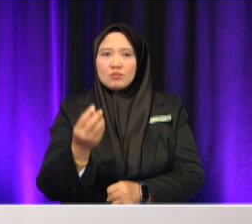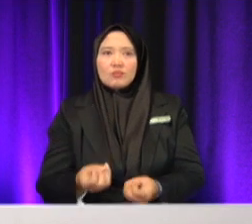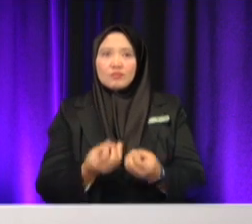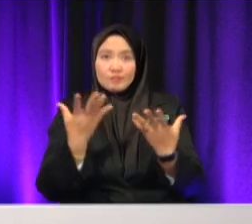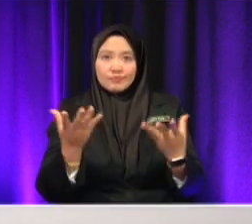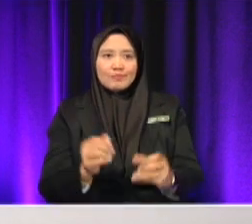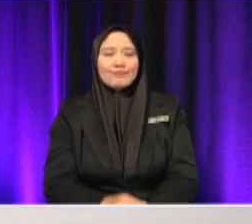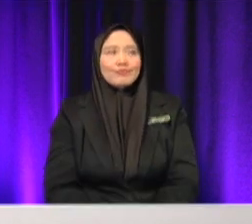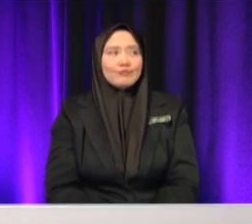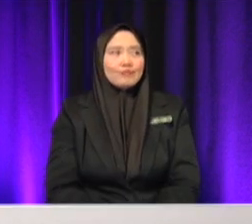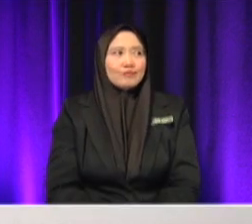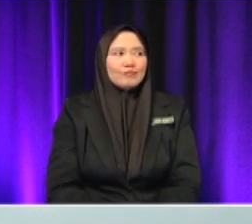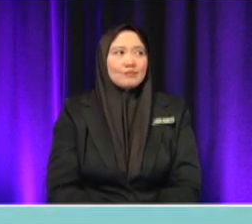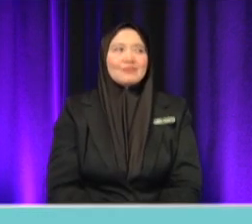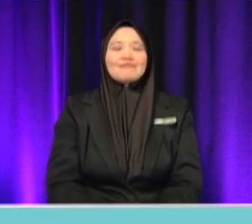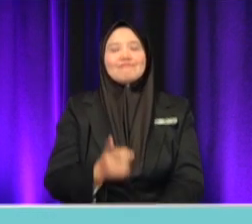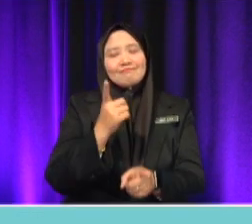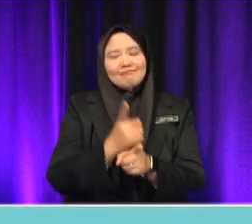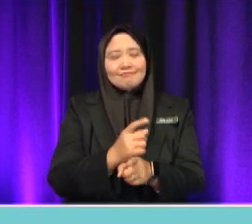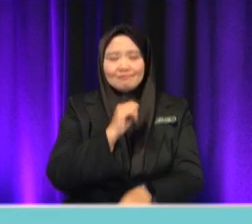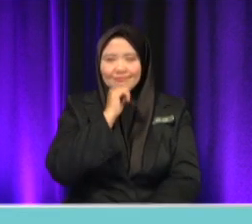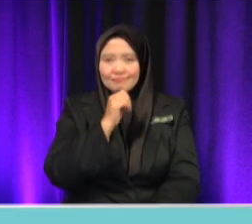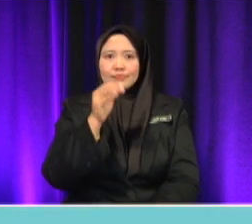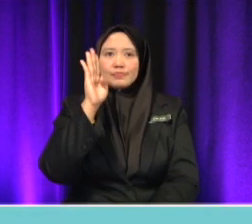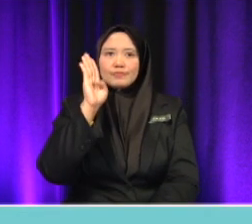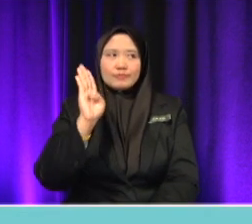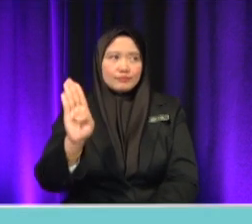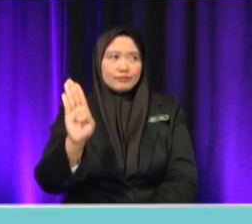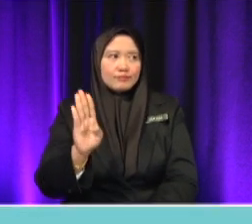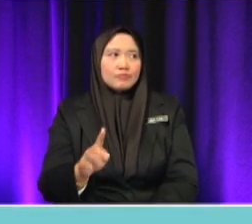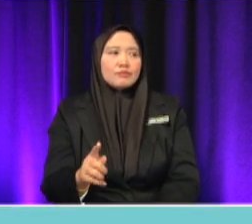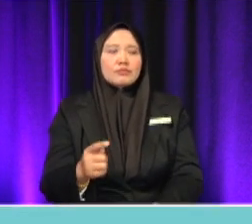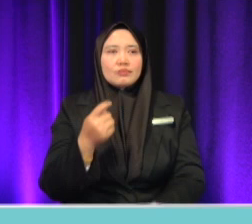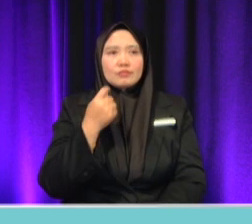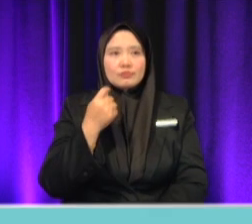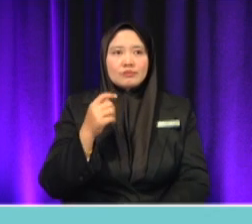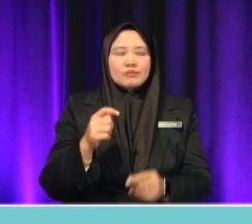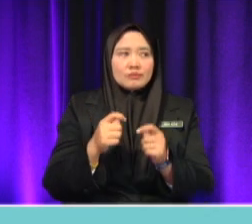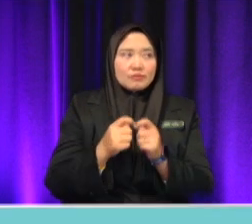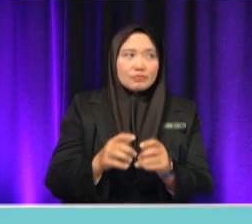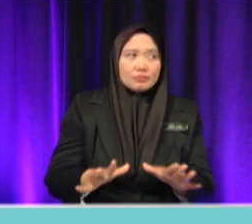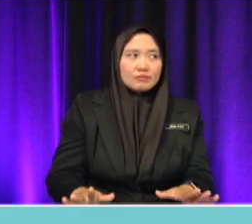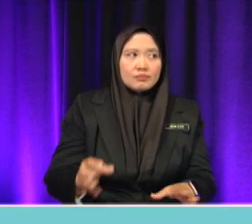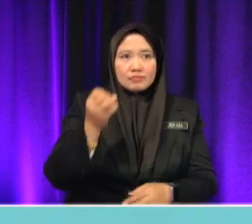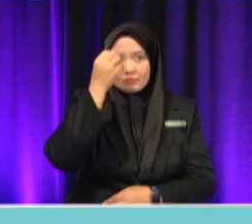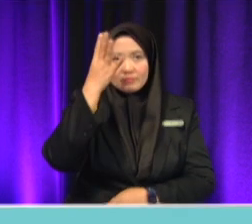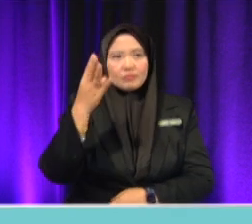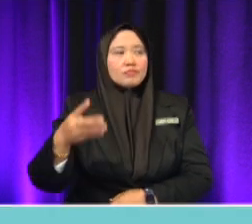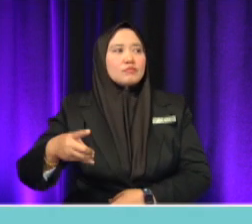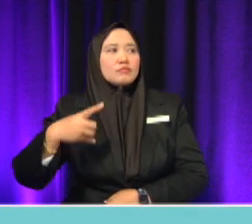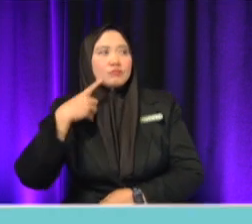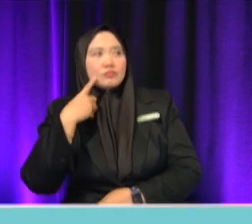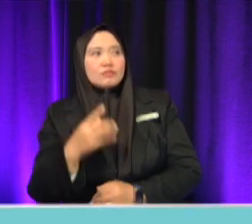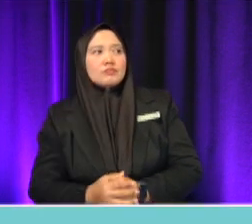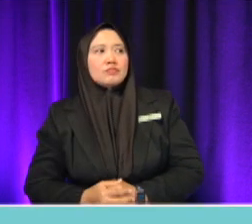answer. Yep, it's definitely B because as mentioned by Adriana, they are the only ones who established the Kids Saving